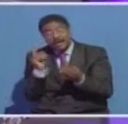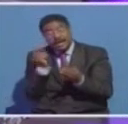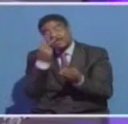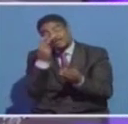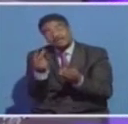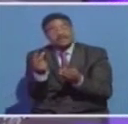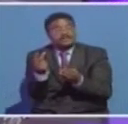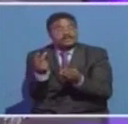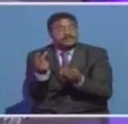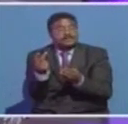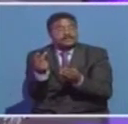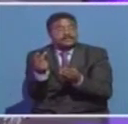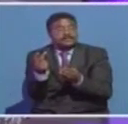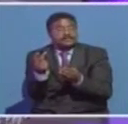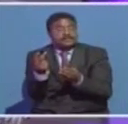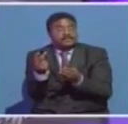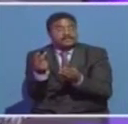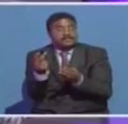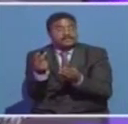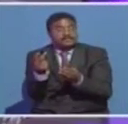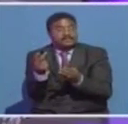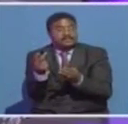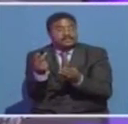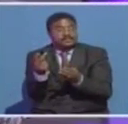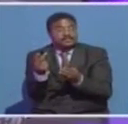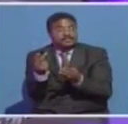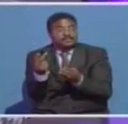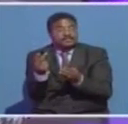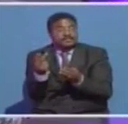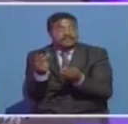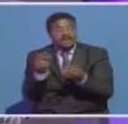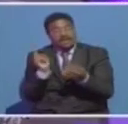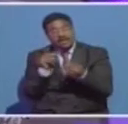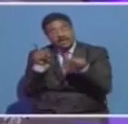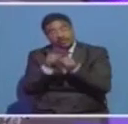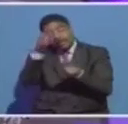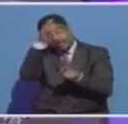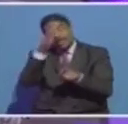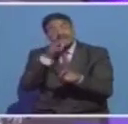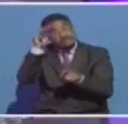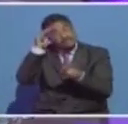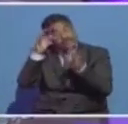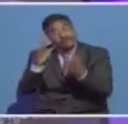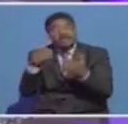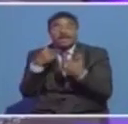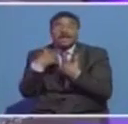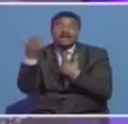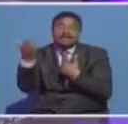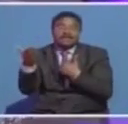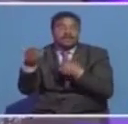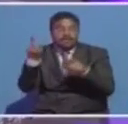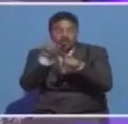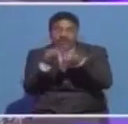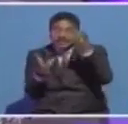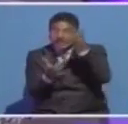Commission, I'm not sure what it is. Council, yes. We have the ministries, the parent ministries. We have the technical